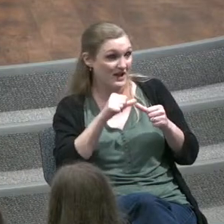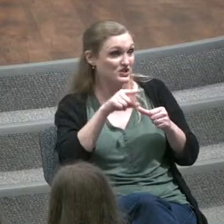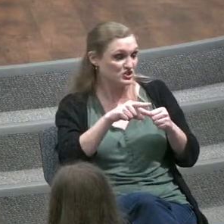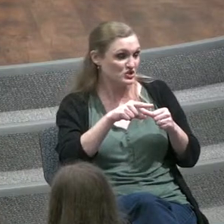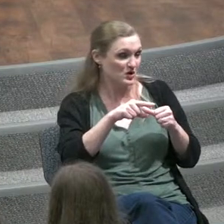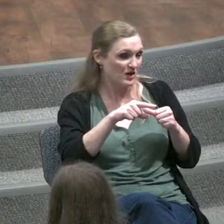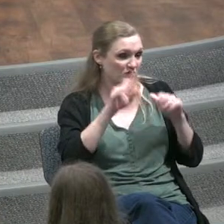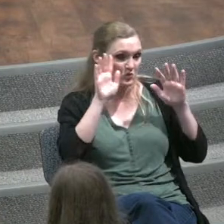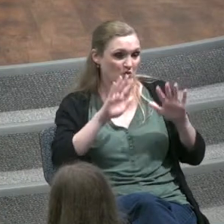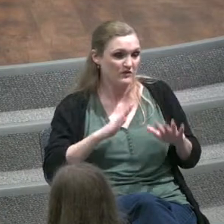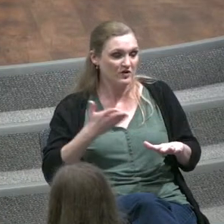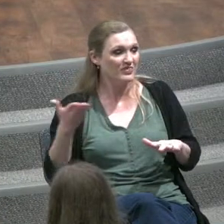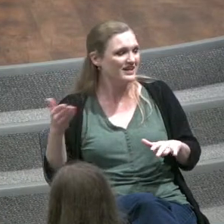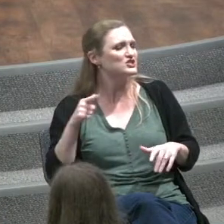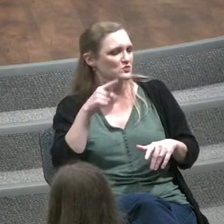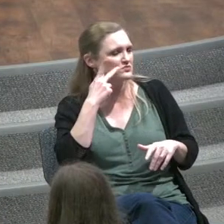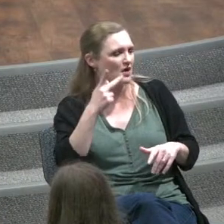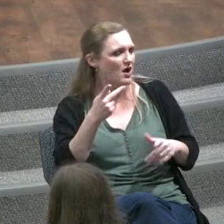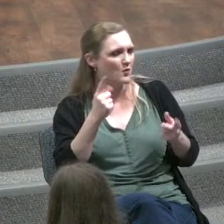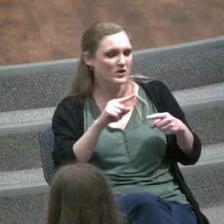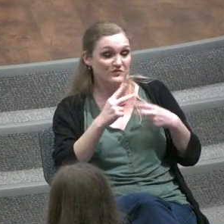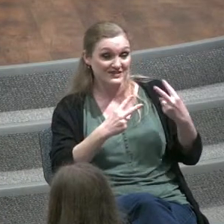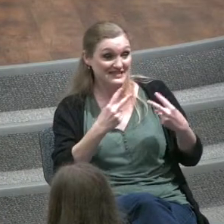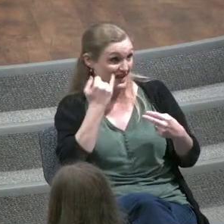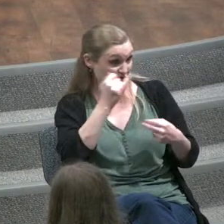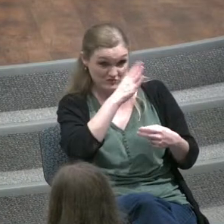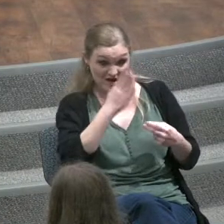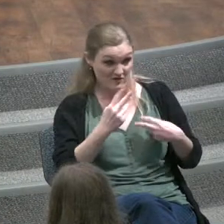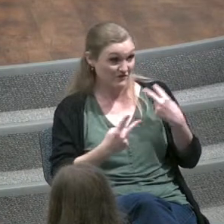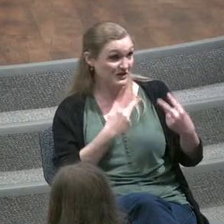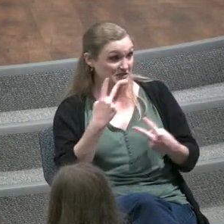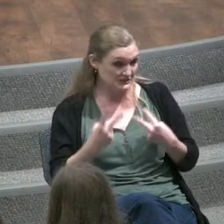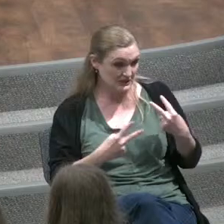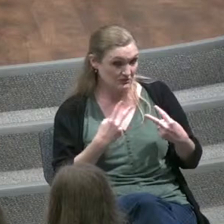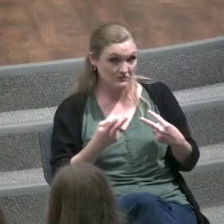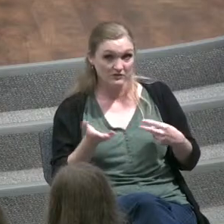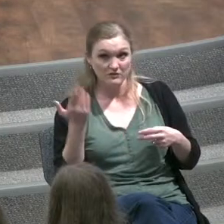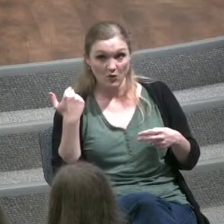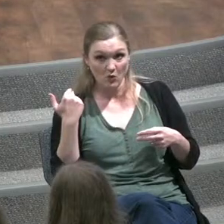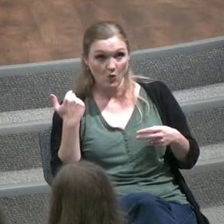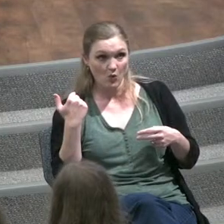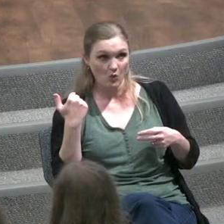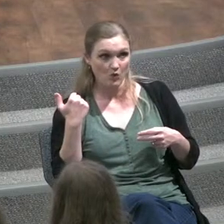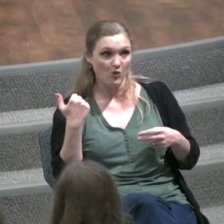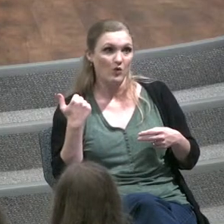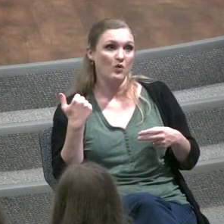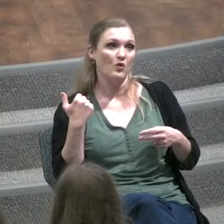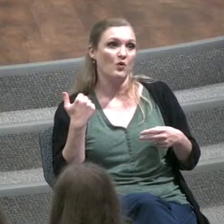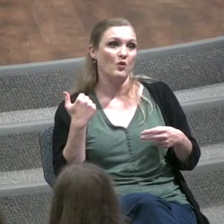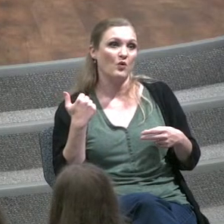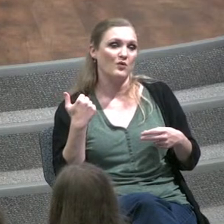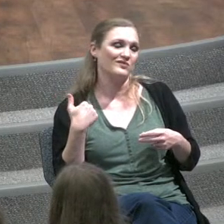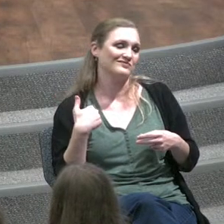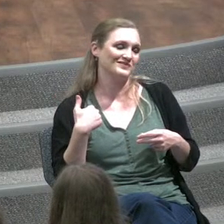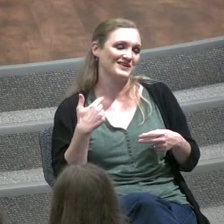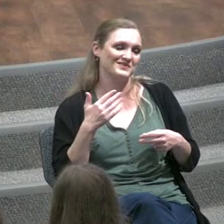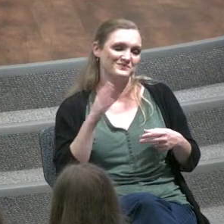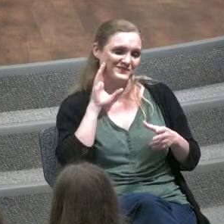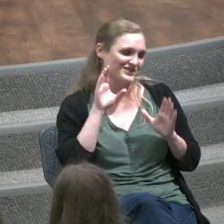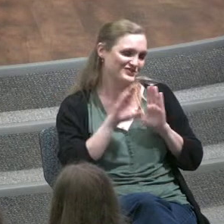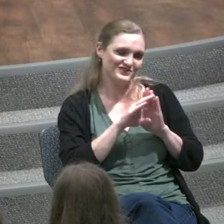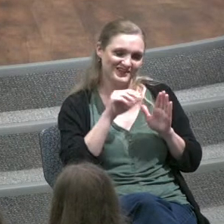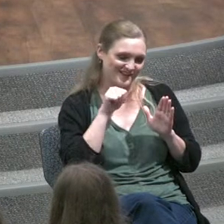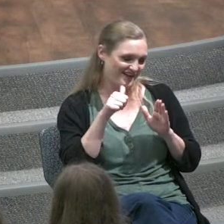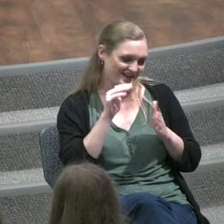the incredible things that you saw when you were there. If you've never been there before, definitely this does not do it justice.